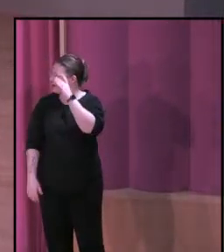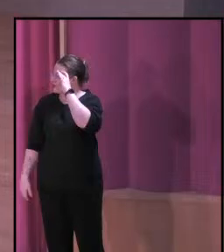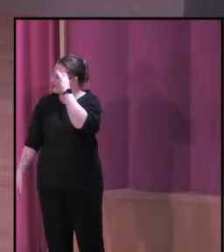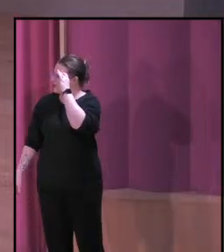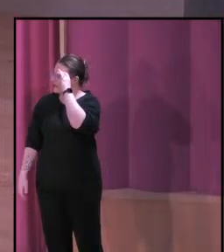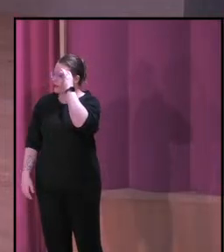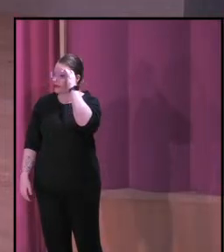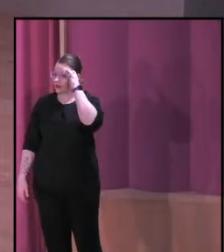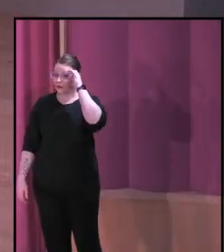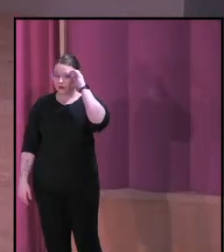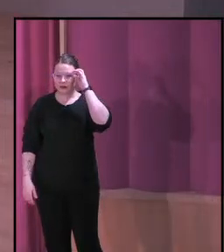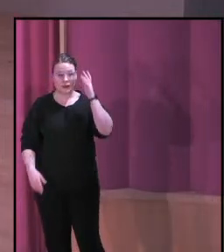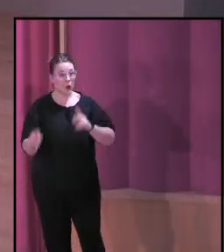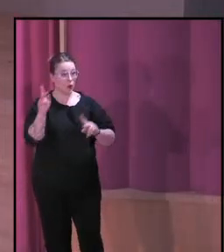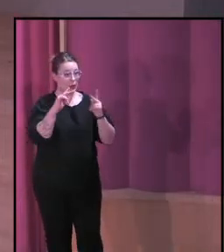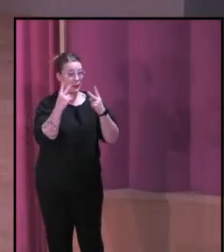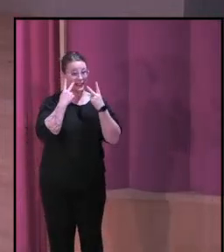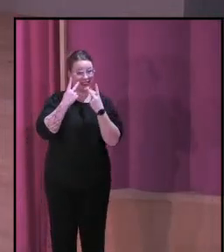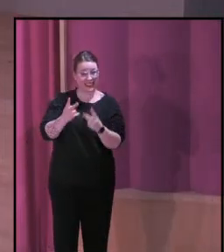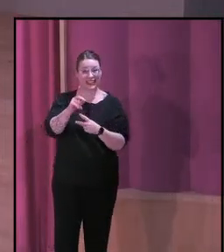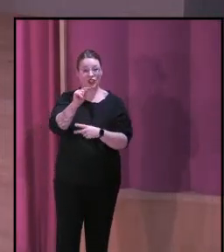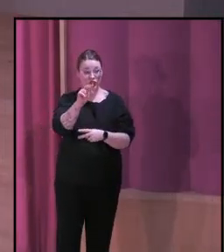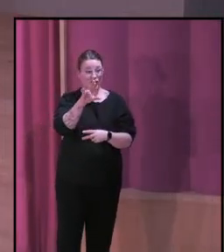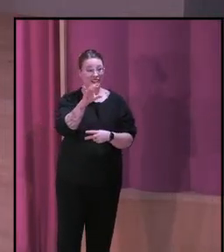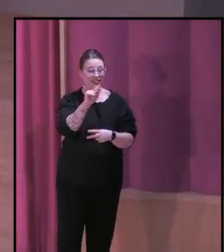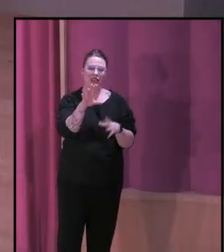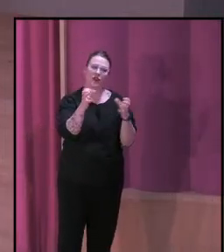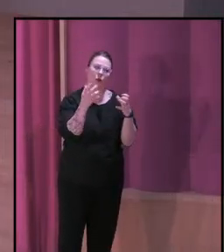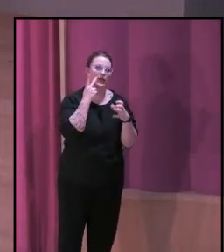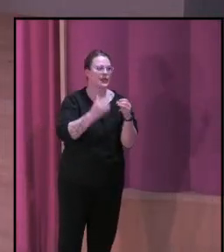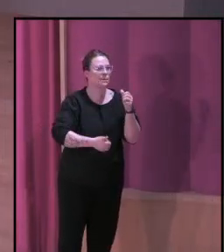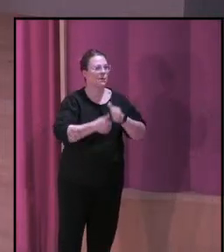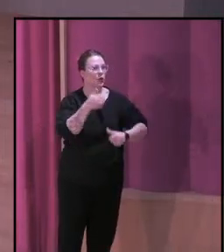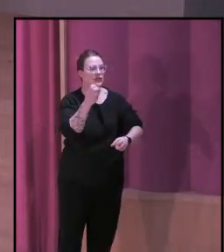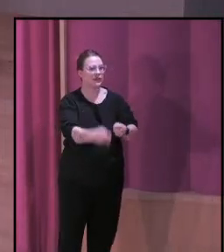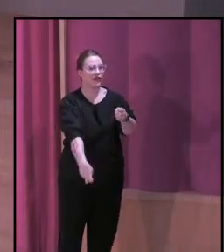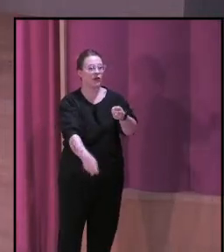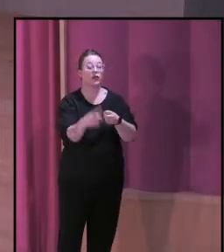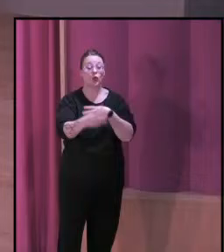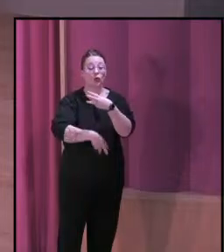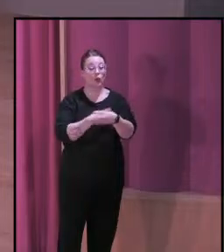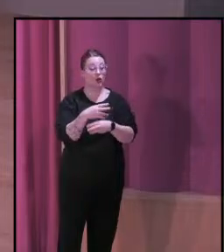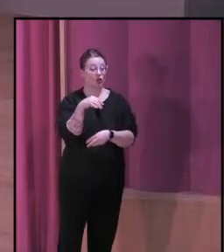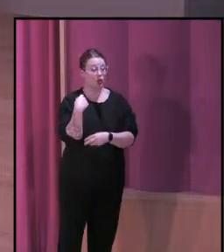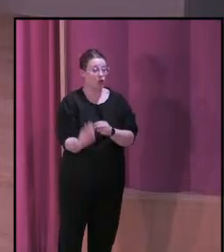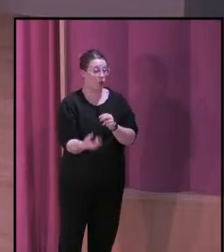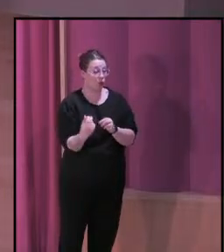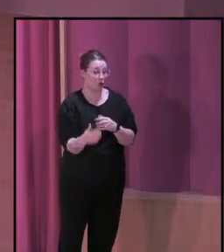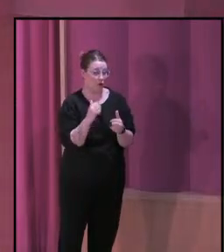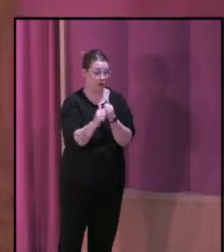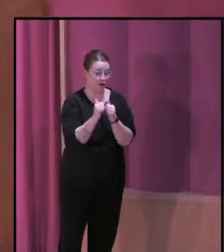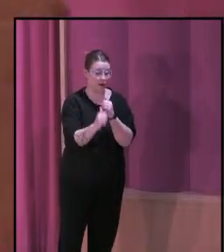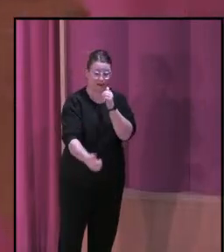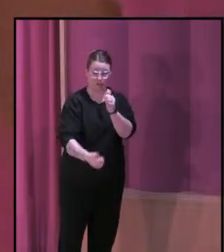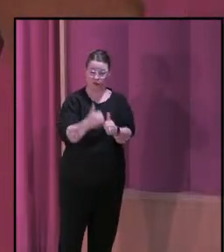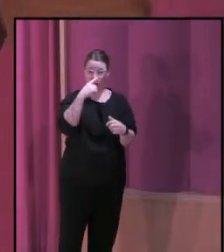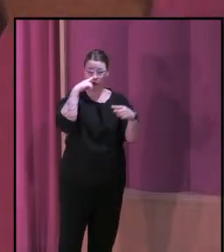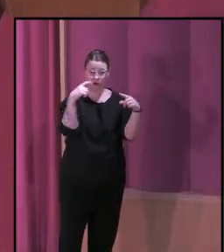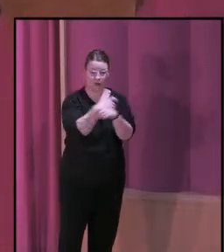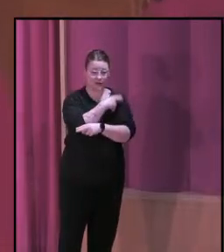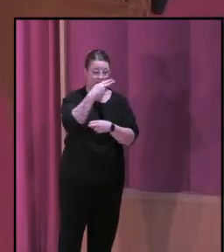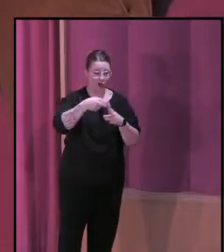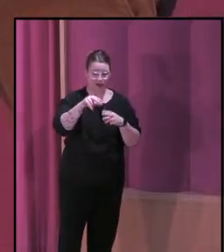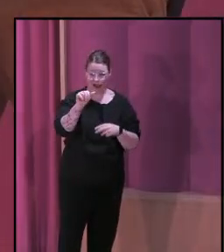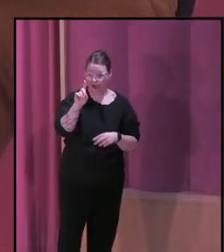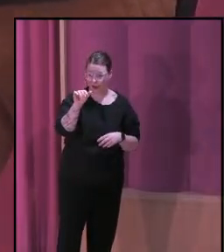Once people see tricks, they want to see the tough ones. And one of the big ones from the World Yo-Yo Contest is called the Atom Smasher. This is the advanced